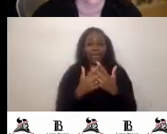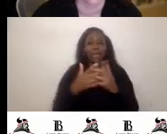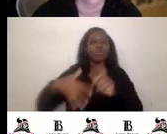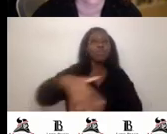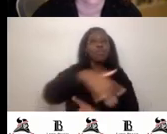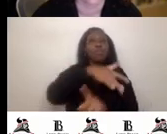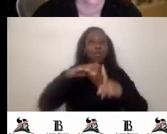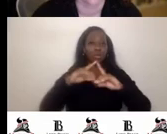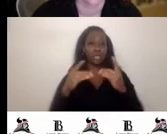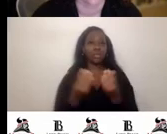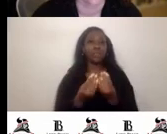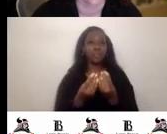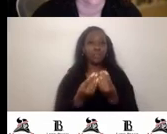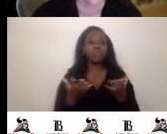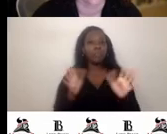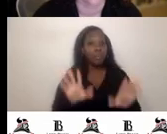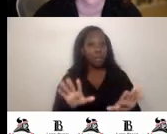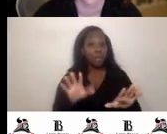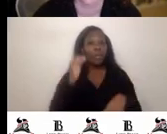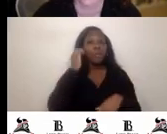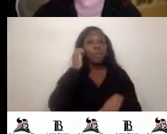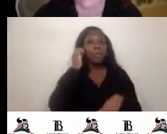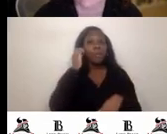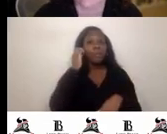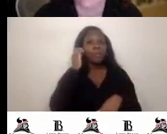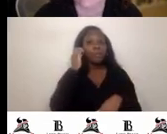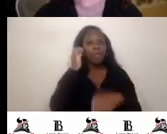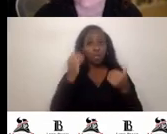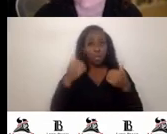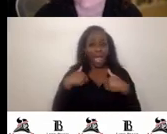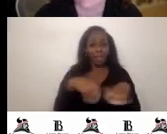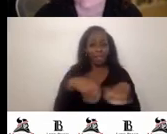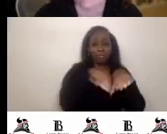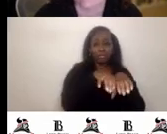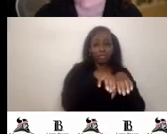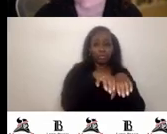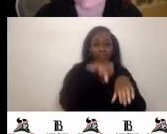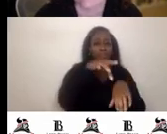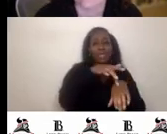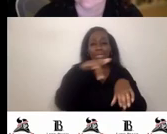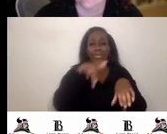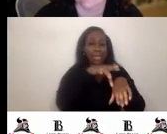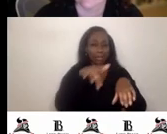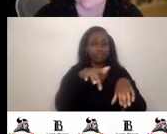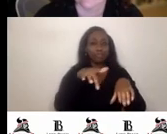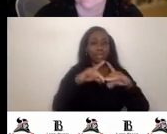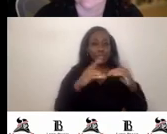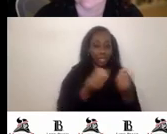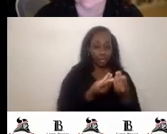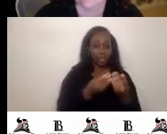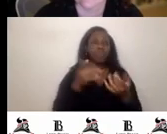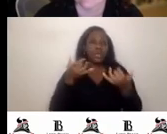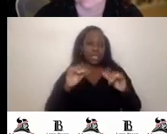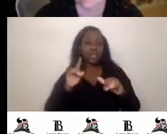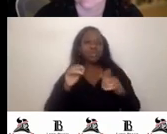so even though we have this criteria of contiguous districts, we do have that island there, and it will be, you know, remain to still